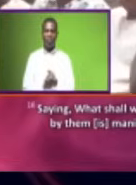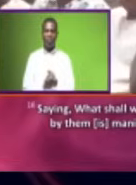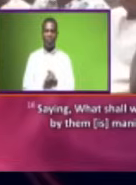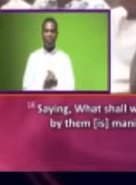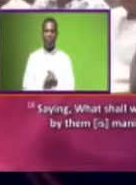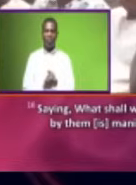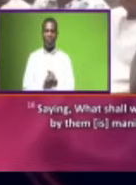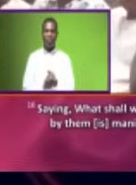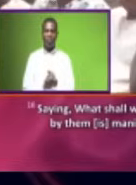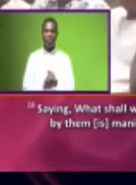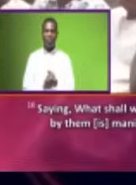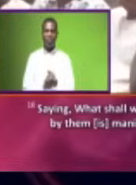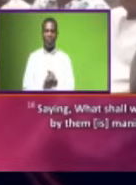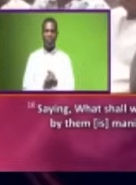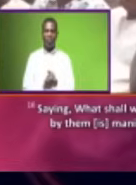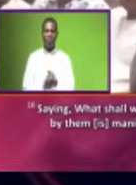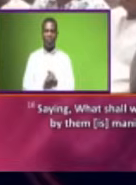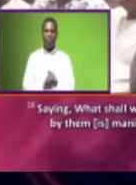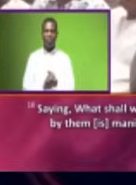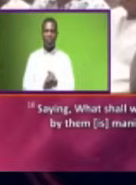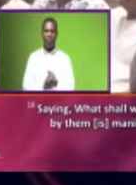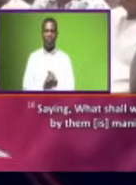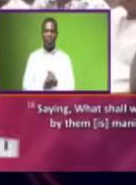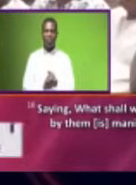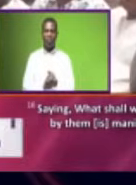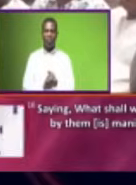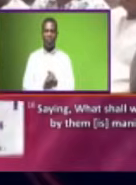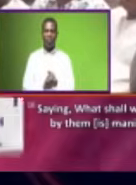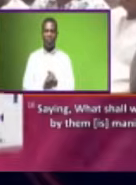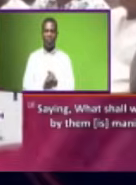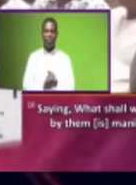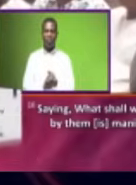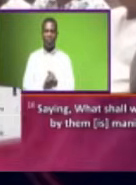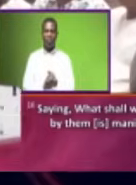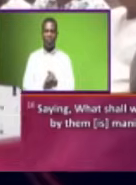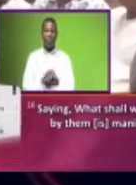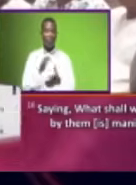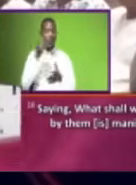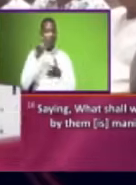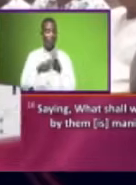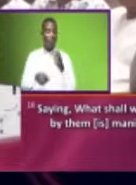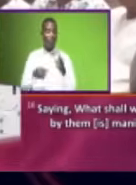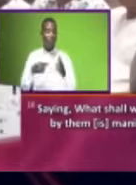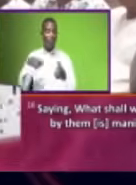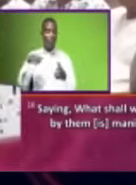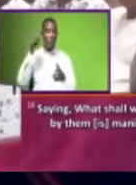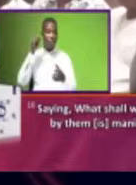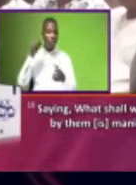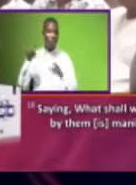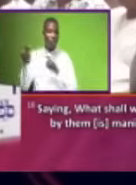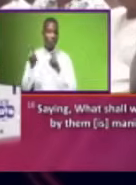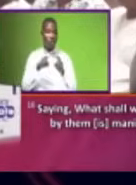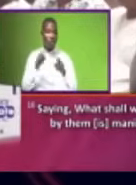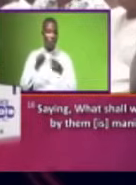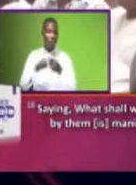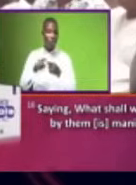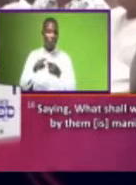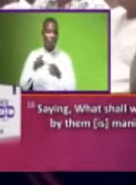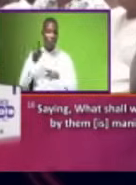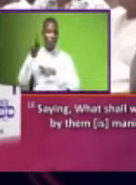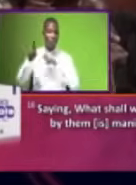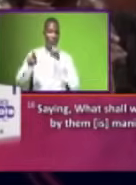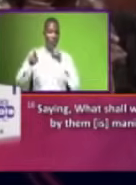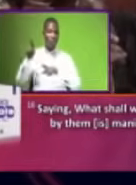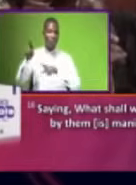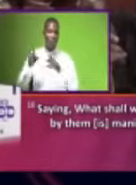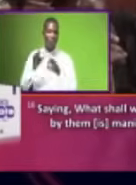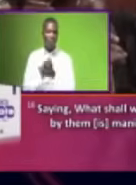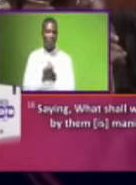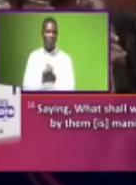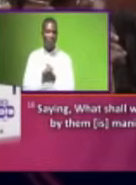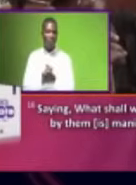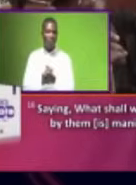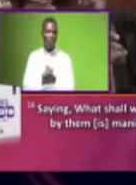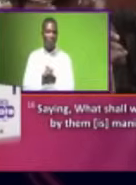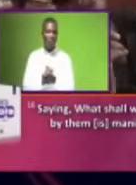us perfectly. Yes. What shall we do to this man? What shall we do to this man?